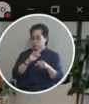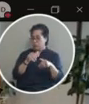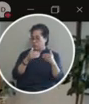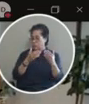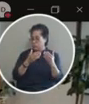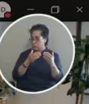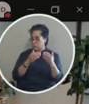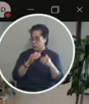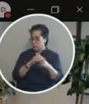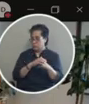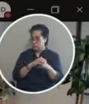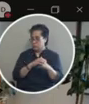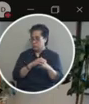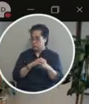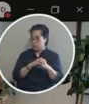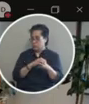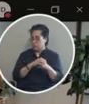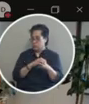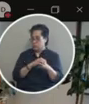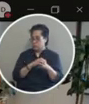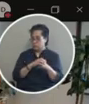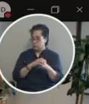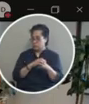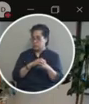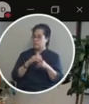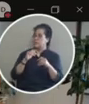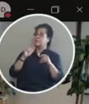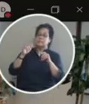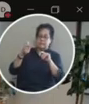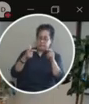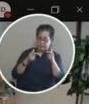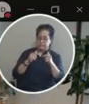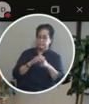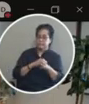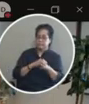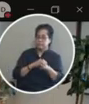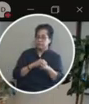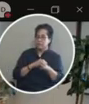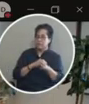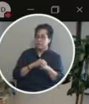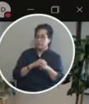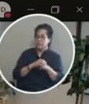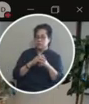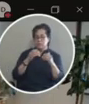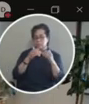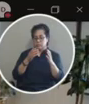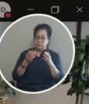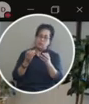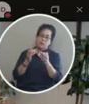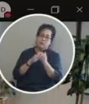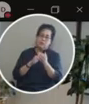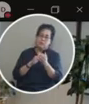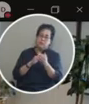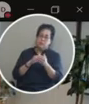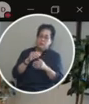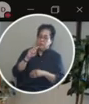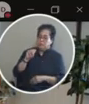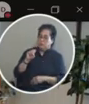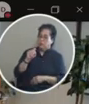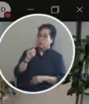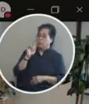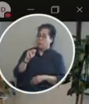I think Representative Hernandez. There is Representative Hernandez. Second. Okay, all right, then let's re-vote. So this motion is